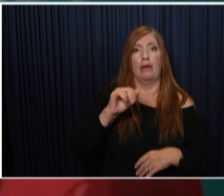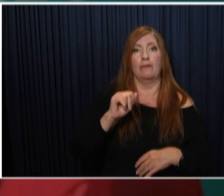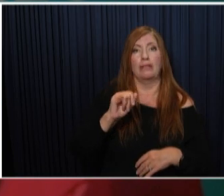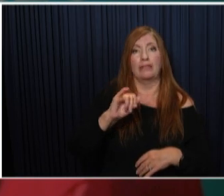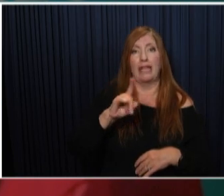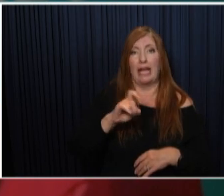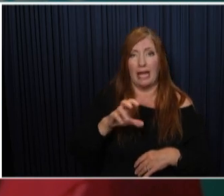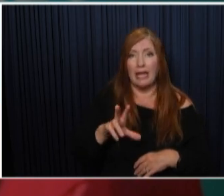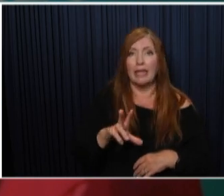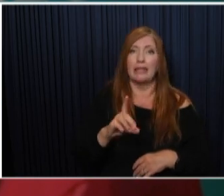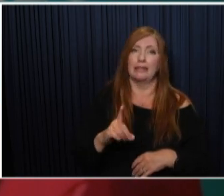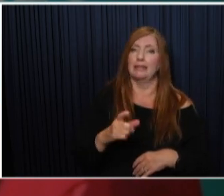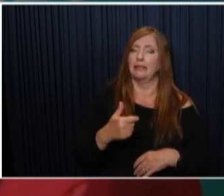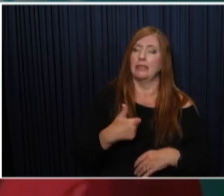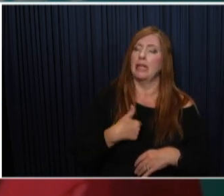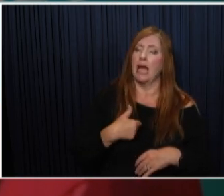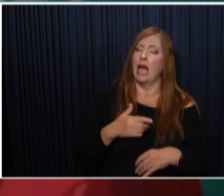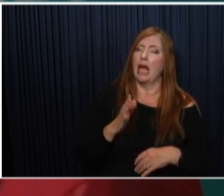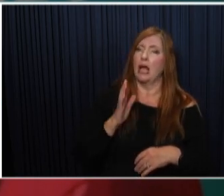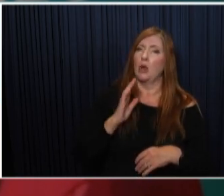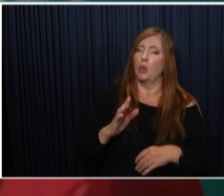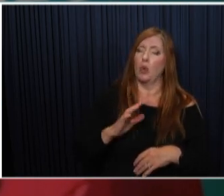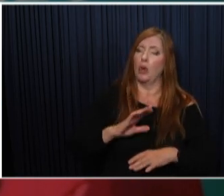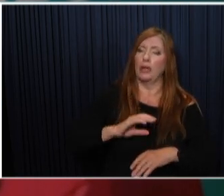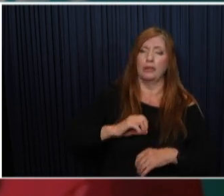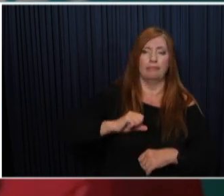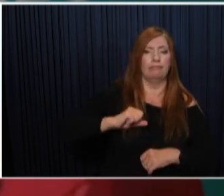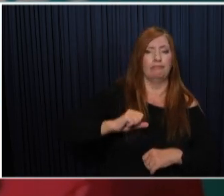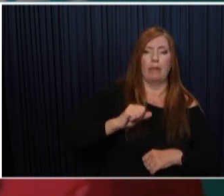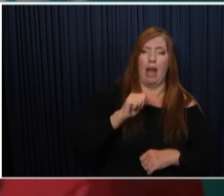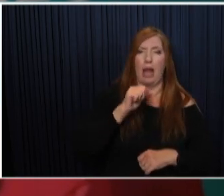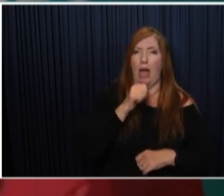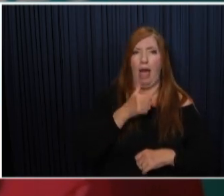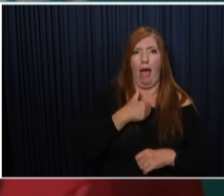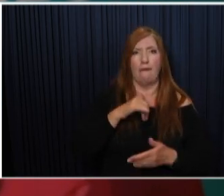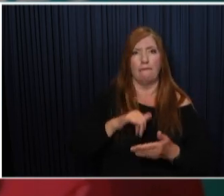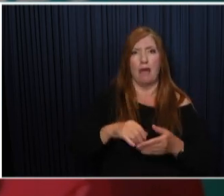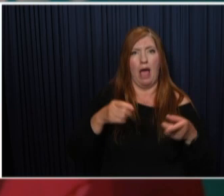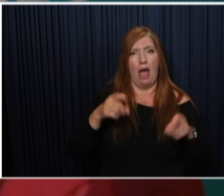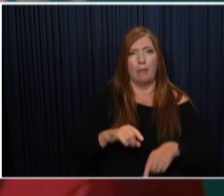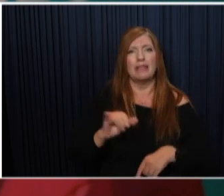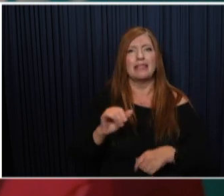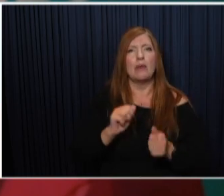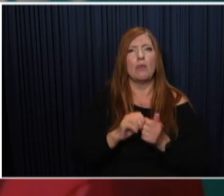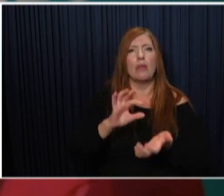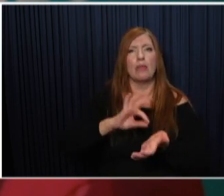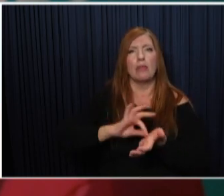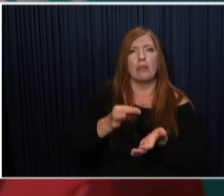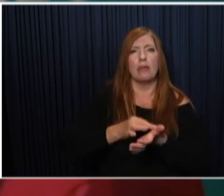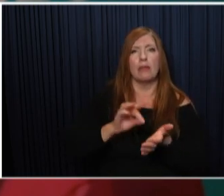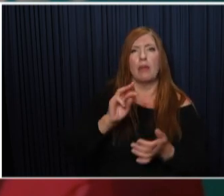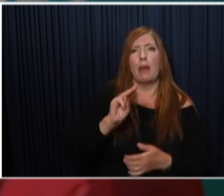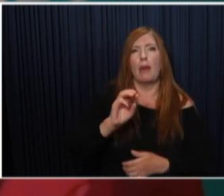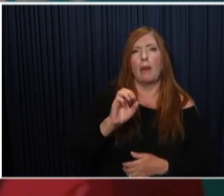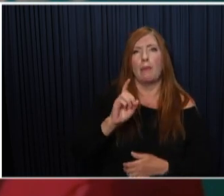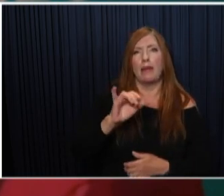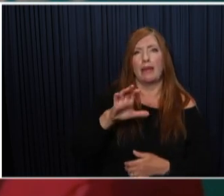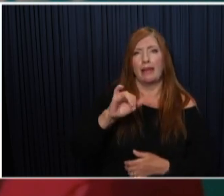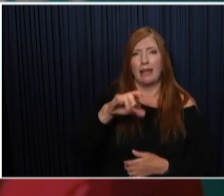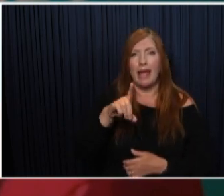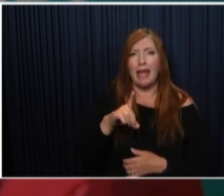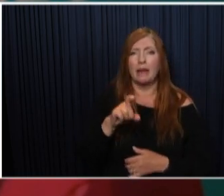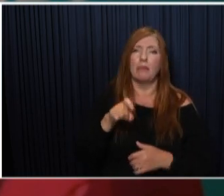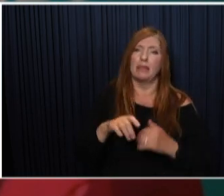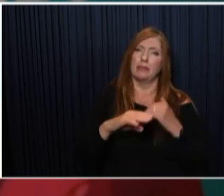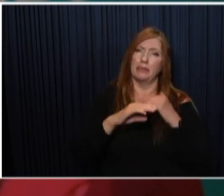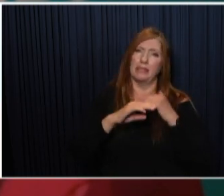stalwart defensive to not having that happen. Same with Medicaid. That needs to be